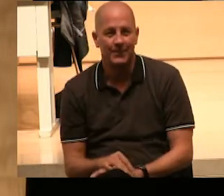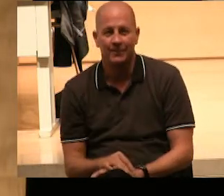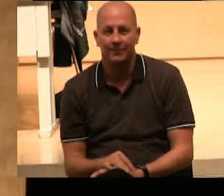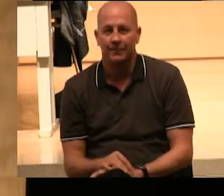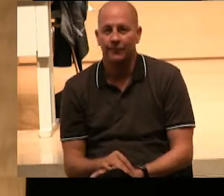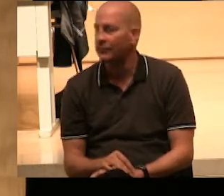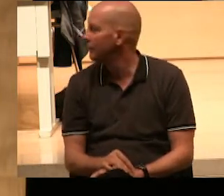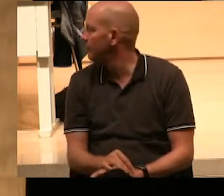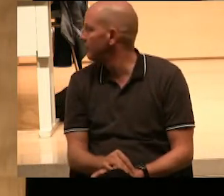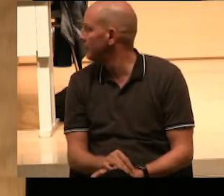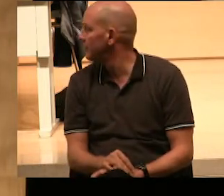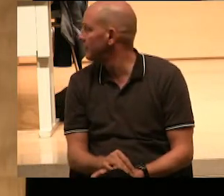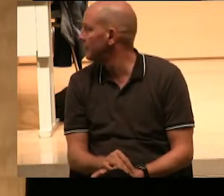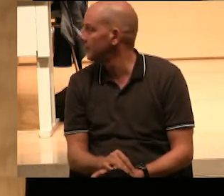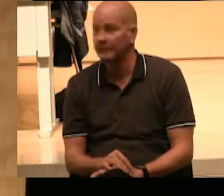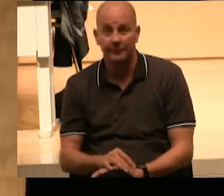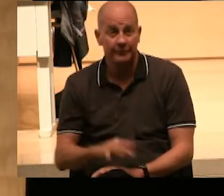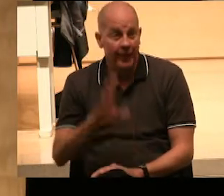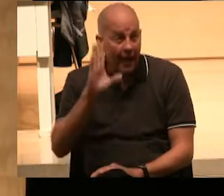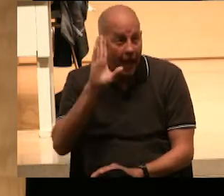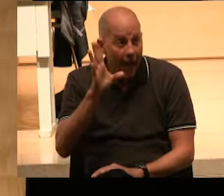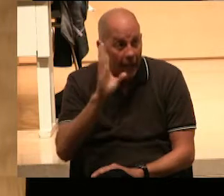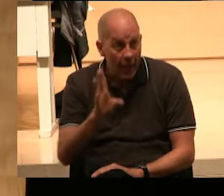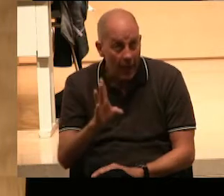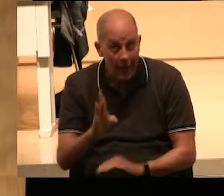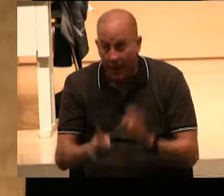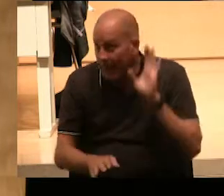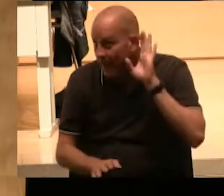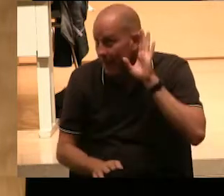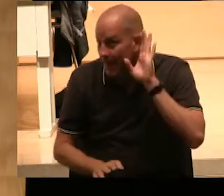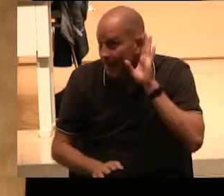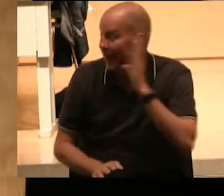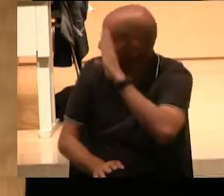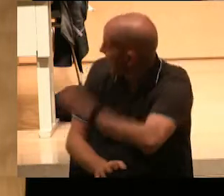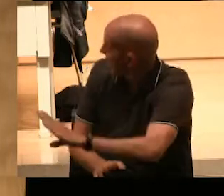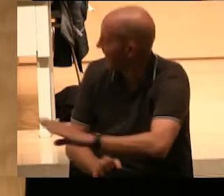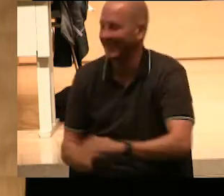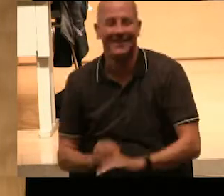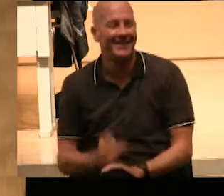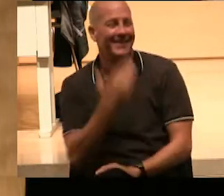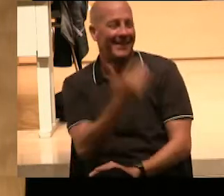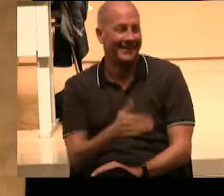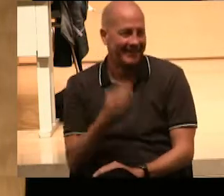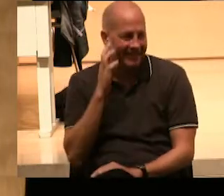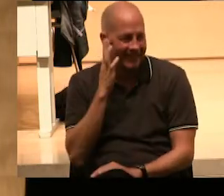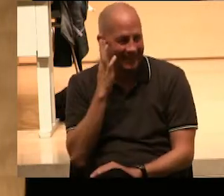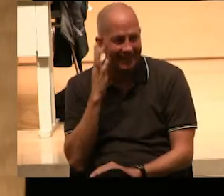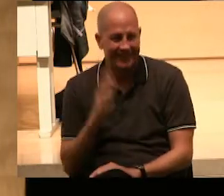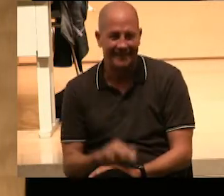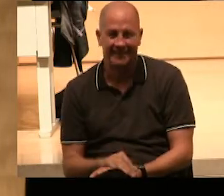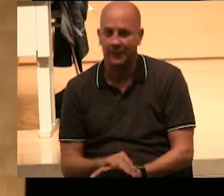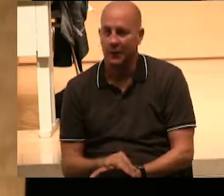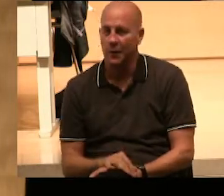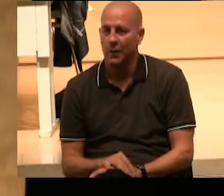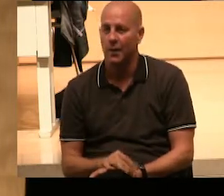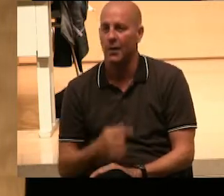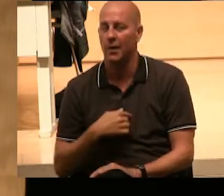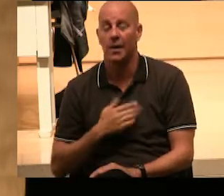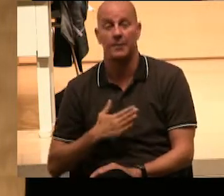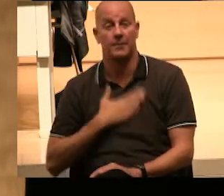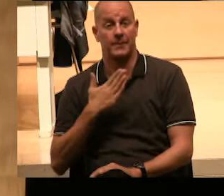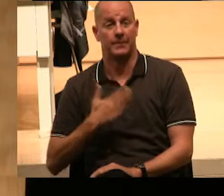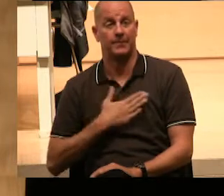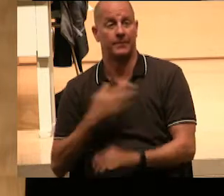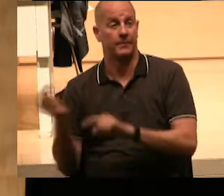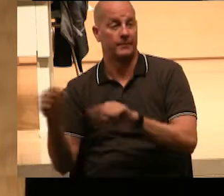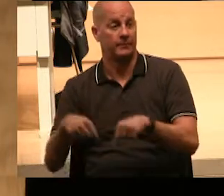What? I only heard two people. Hello, good afternoon, everybody. Thank you. I am very happy to be here to